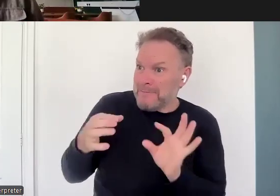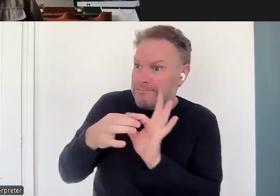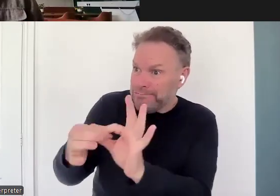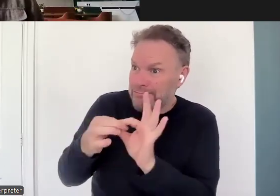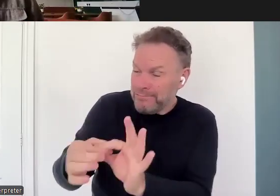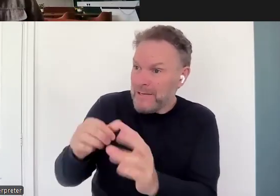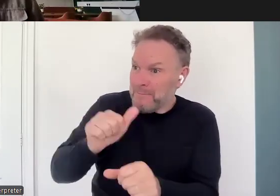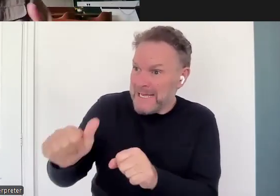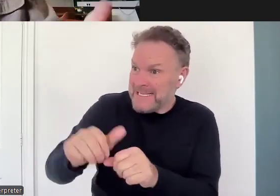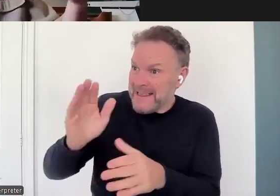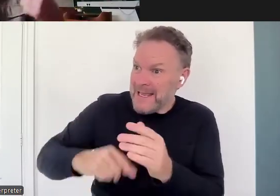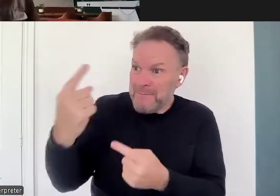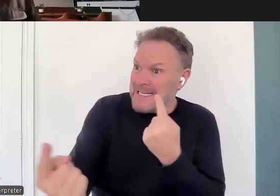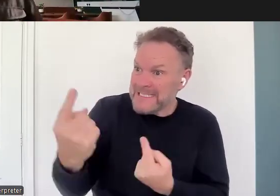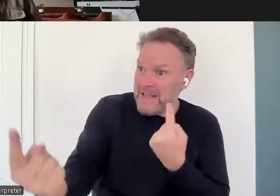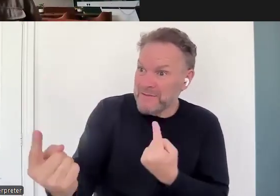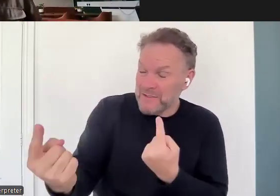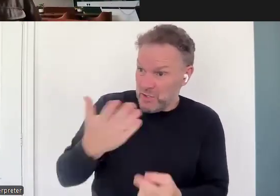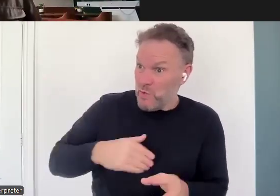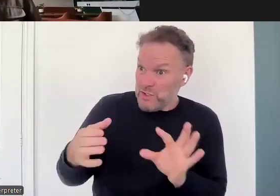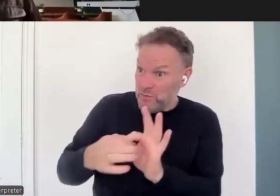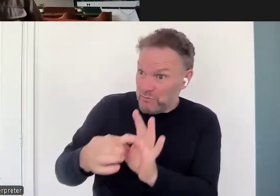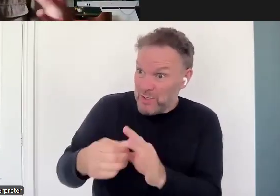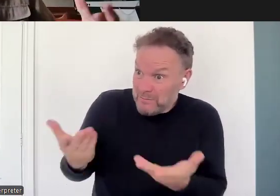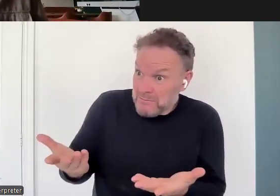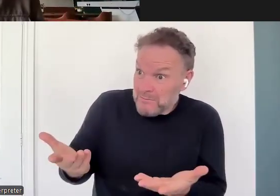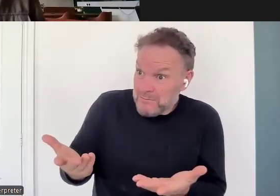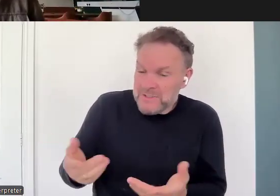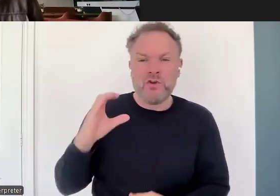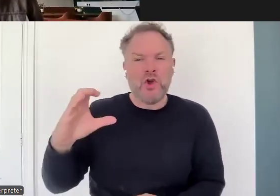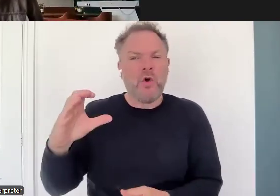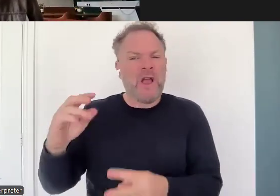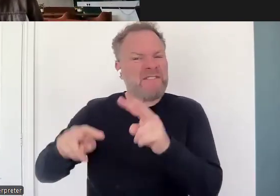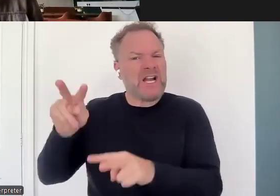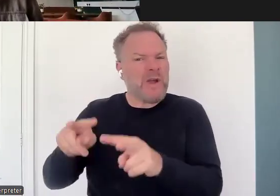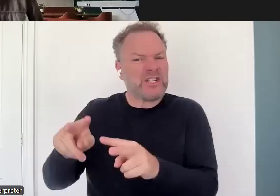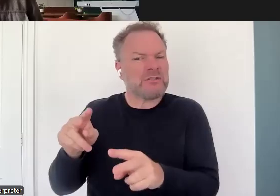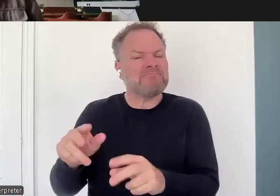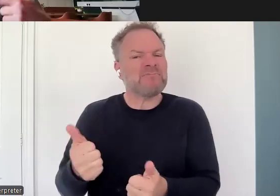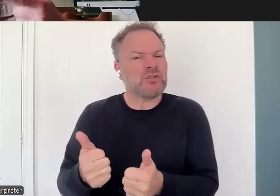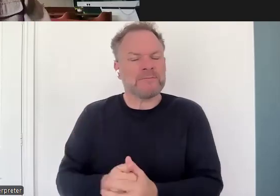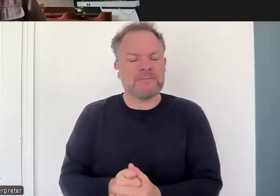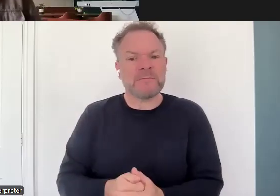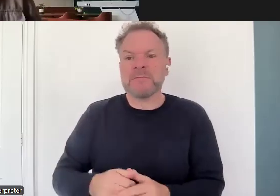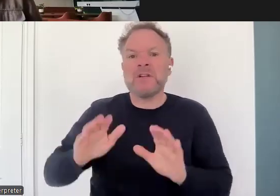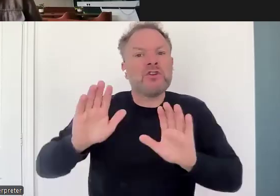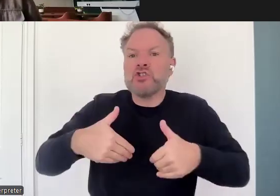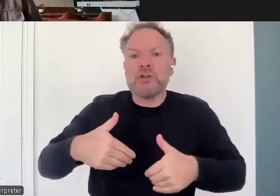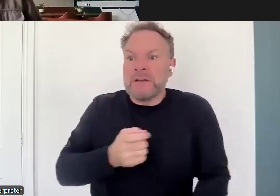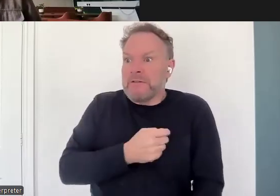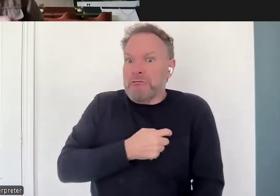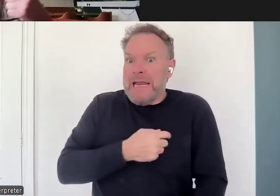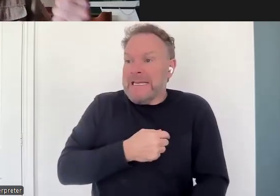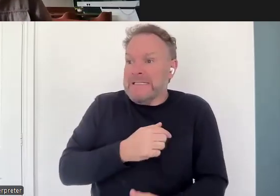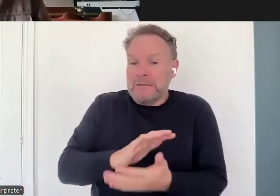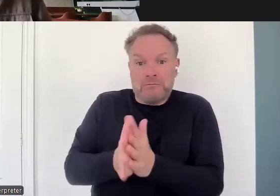do in isolation? Would you like to work with us on that? So co-evaluation can be the starting point. And we shouldn't be afraid of disrupting our